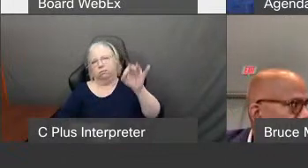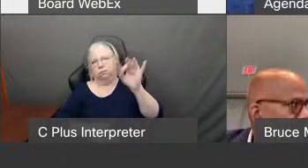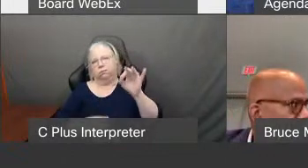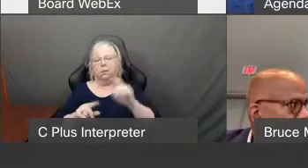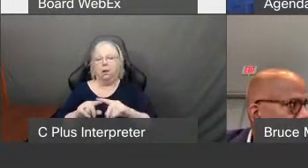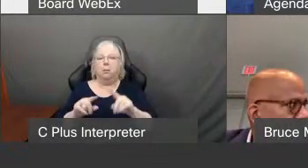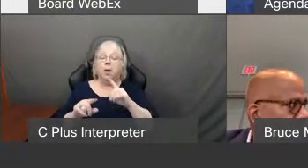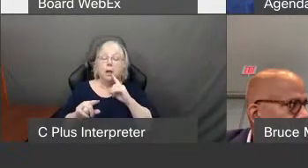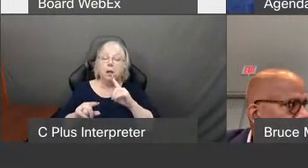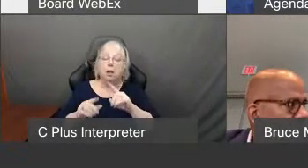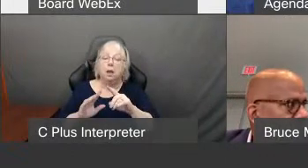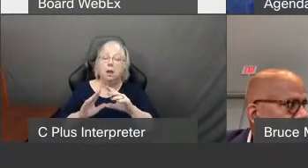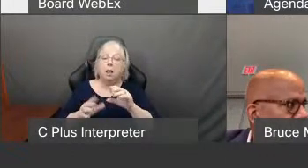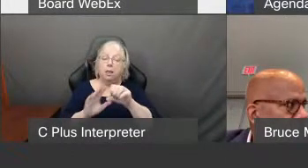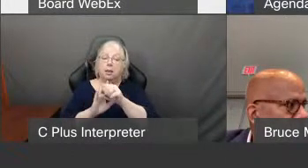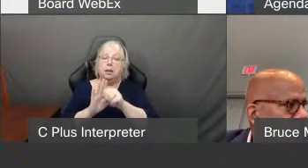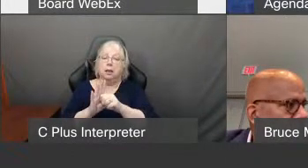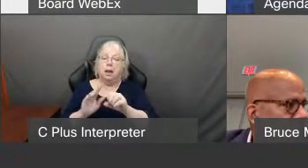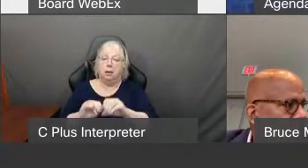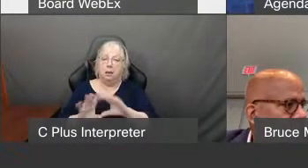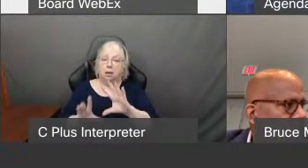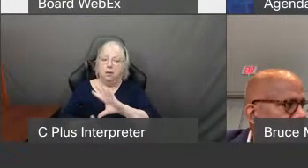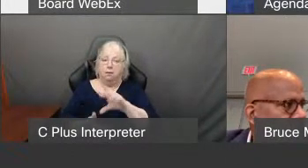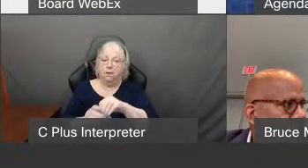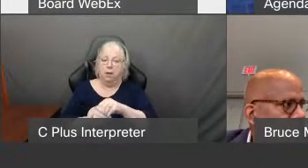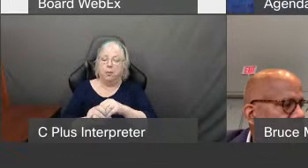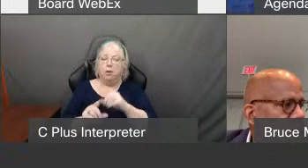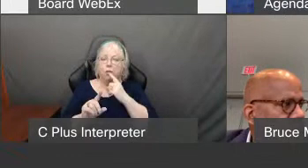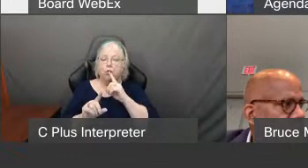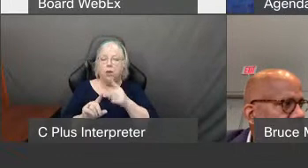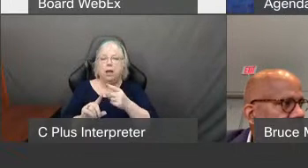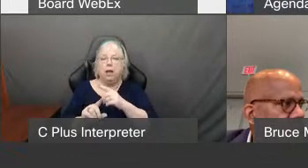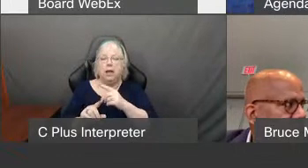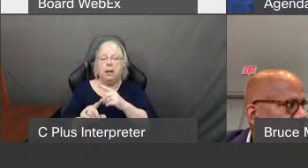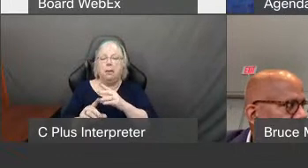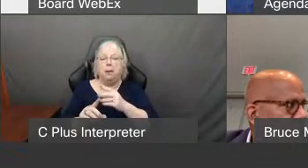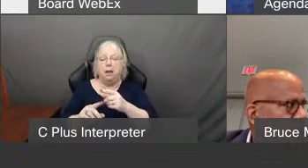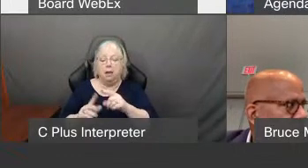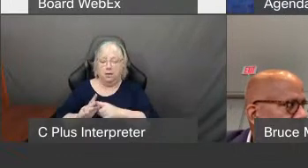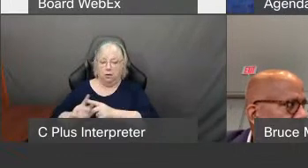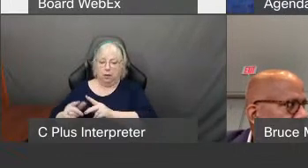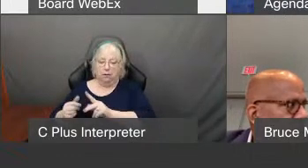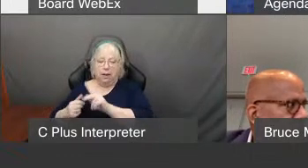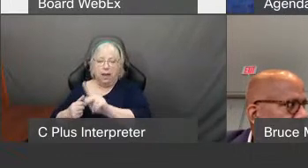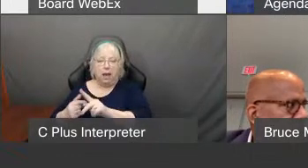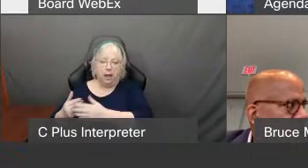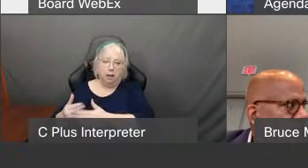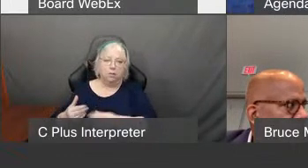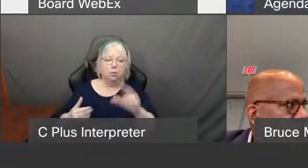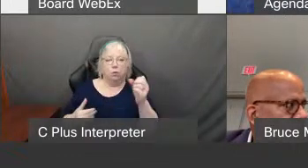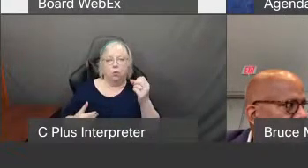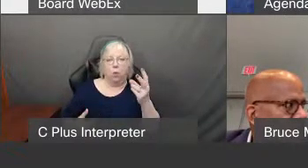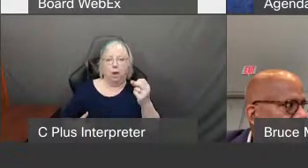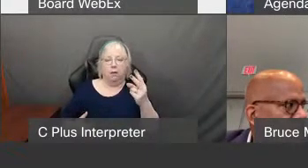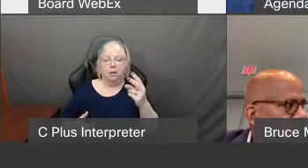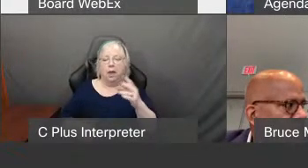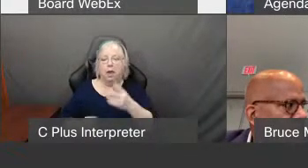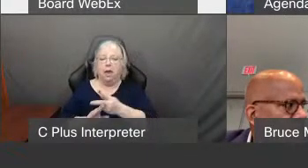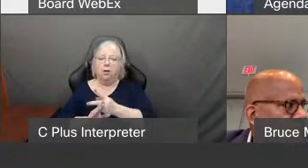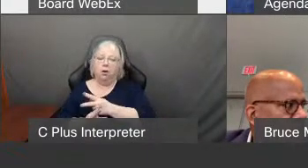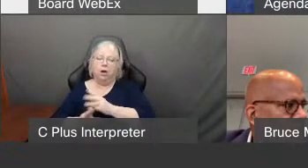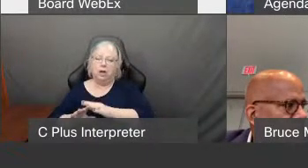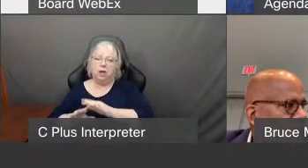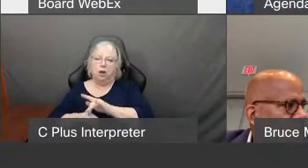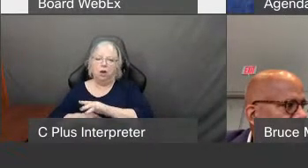clear involvement, as you well know, has really been from K through 12. And the early childhood space has been a space where I